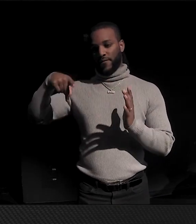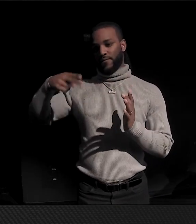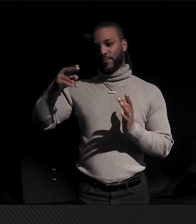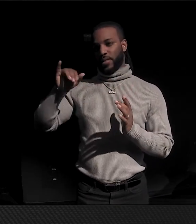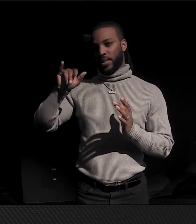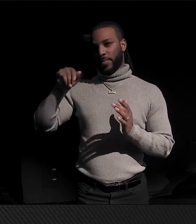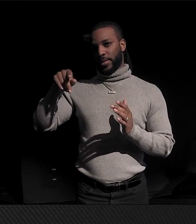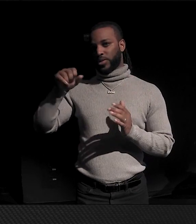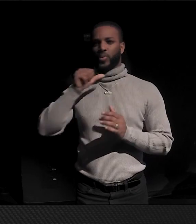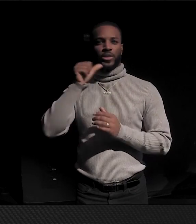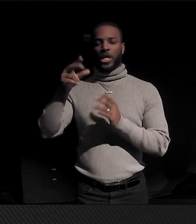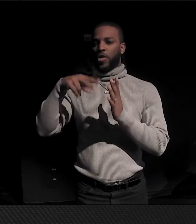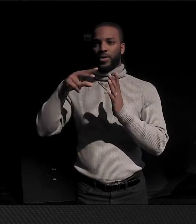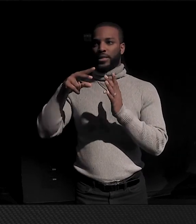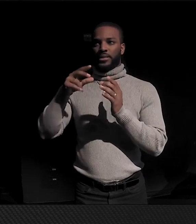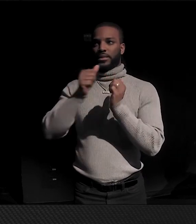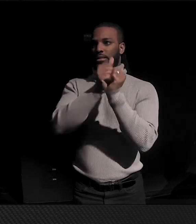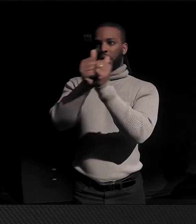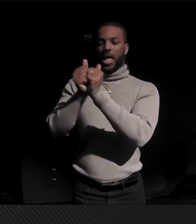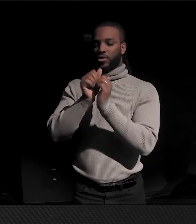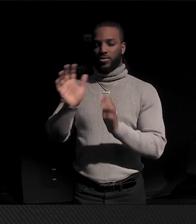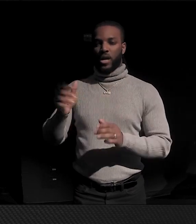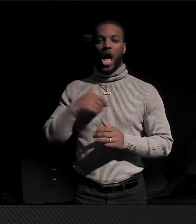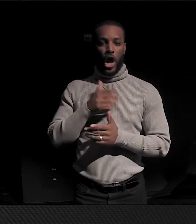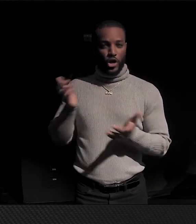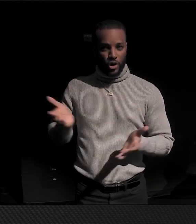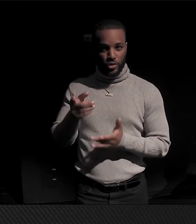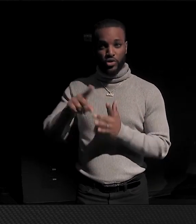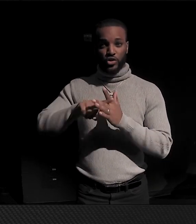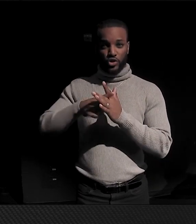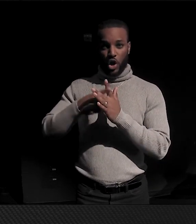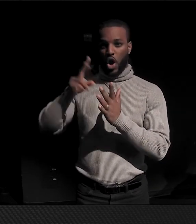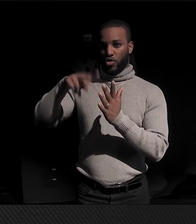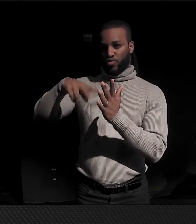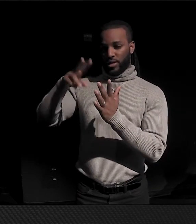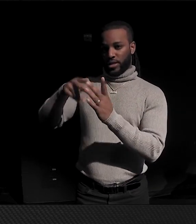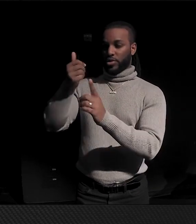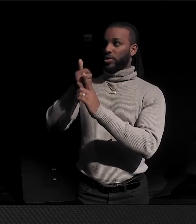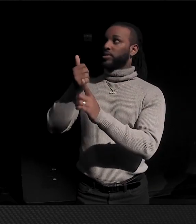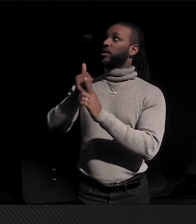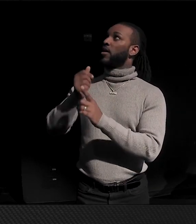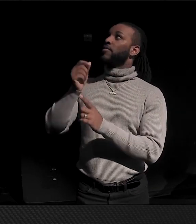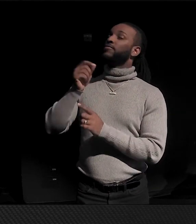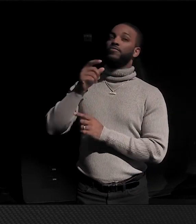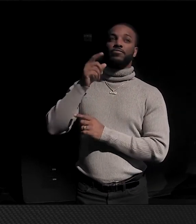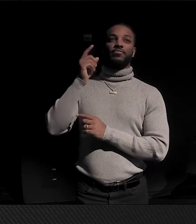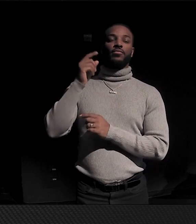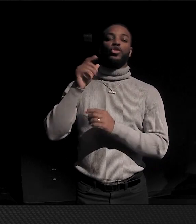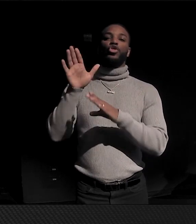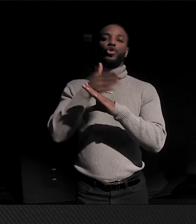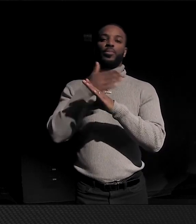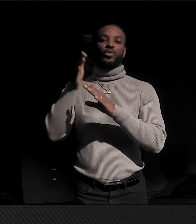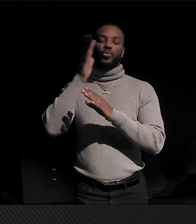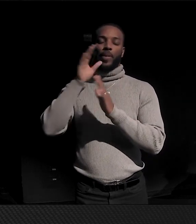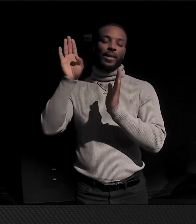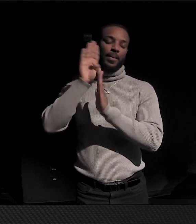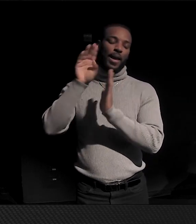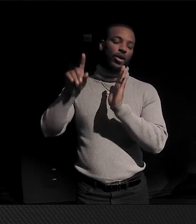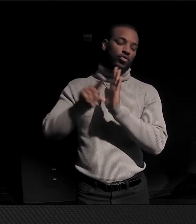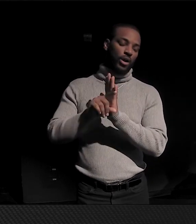reading in unison. I'm going to encourage you to start reading at your own pace. The music will just kind of drown out some of